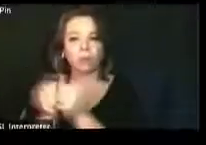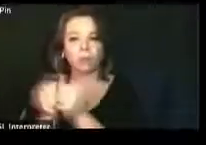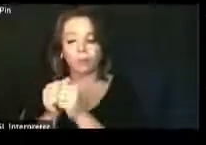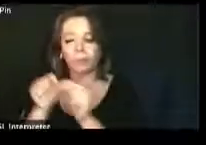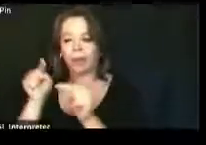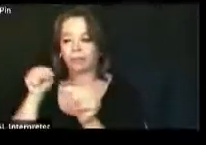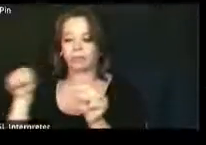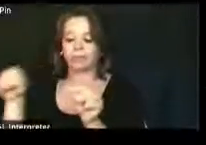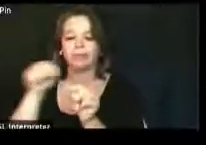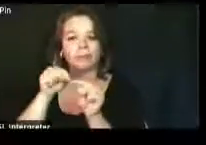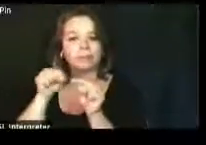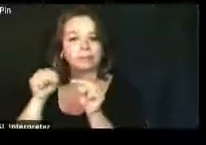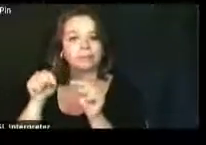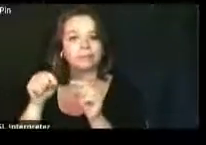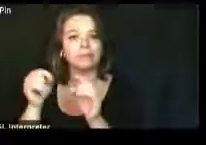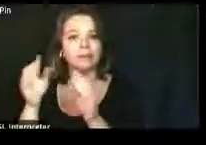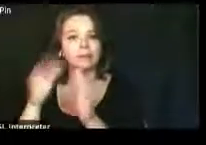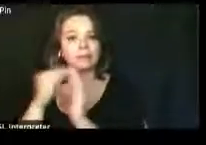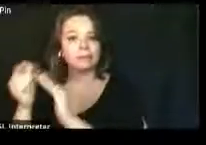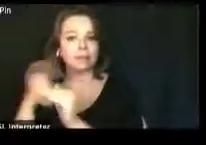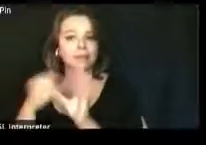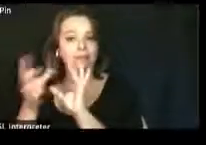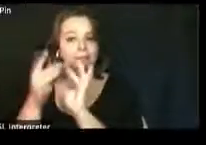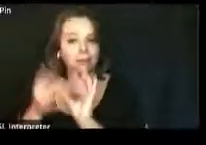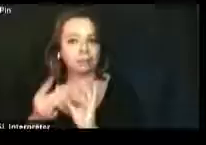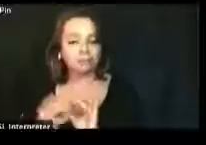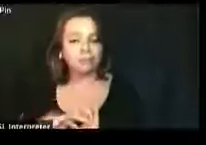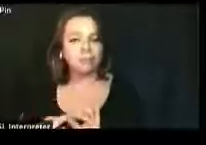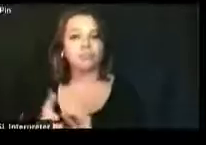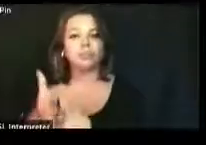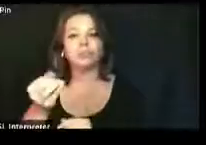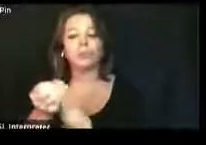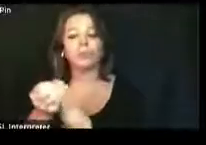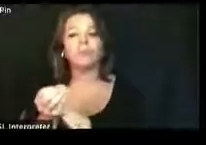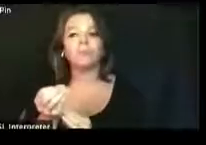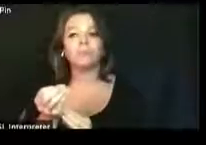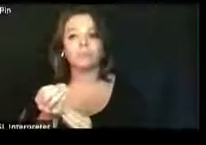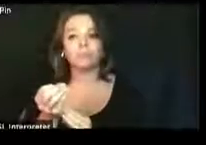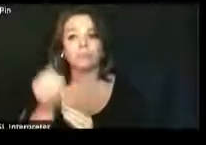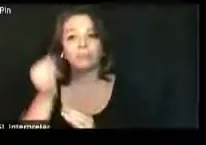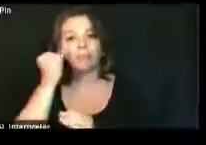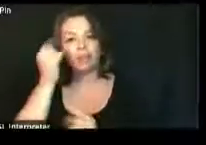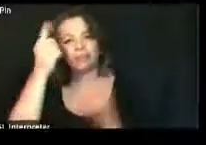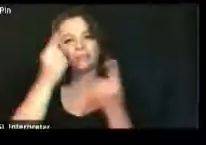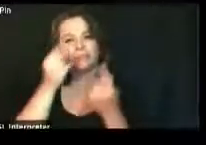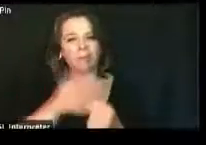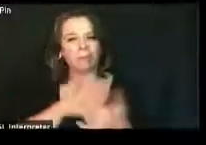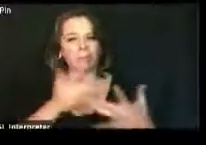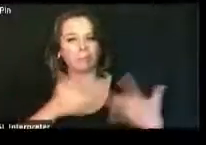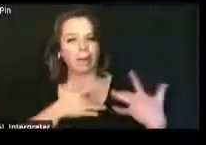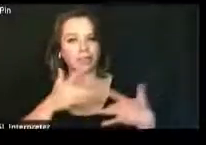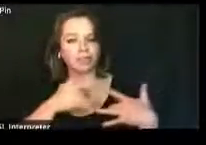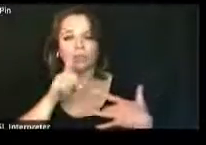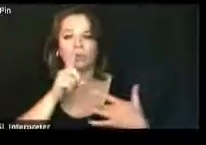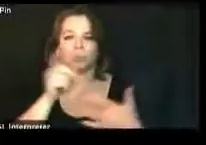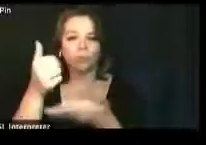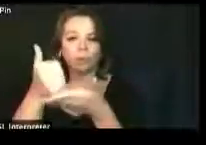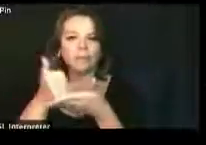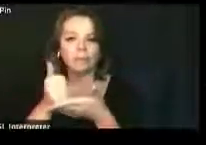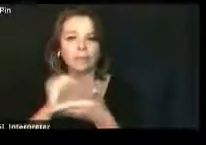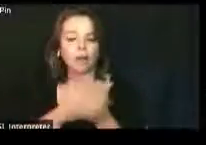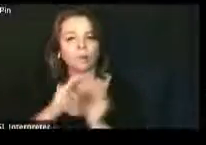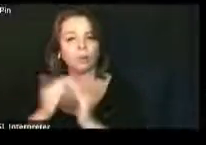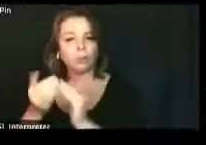attending all those. So the request is that if you might consider, that would be much helpful to us. And thank you for your time. I appreciate